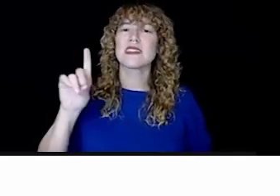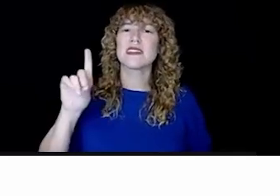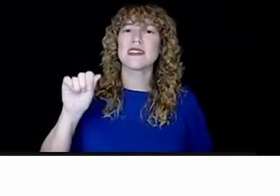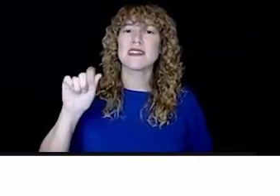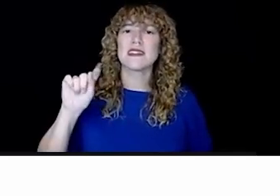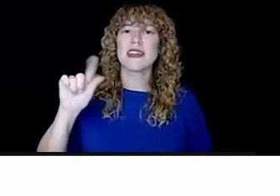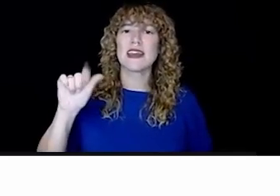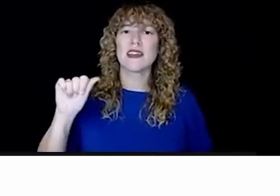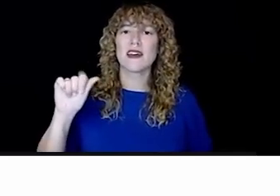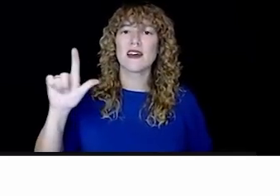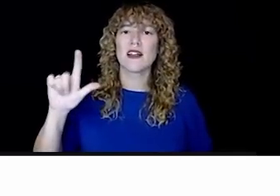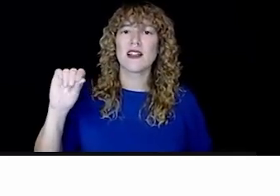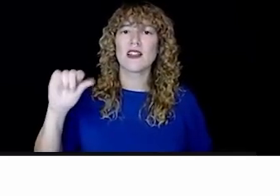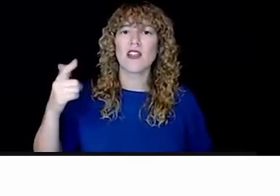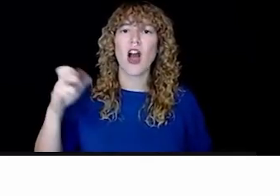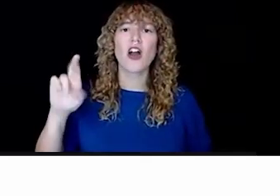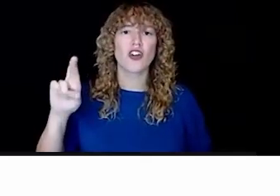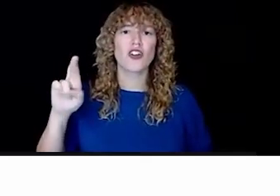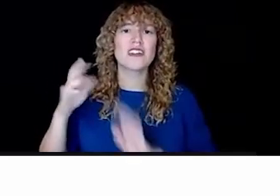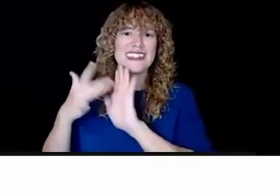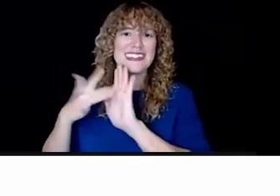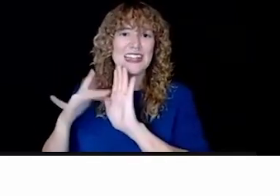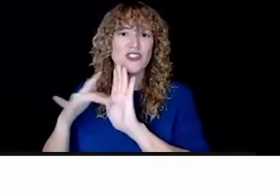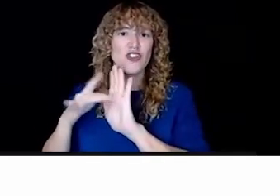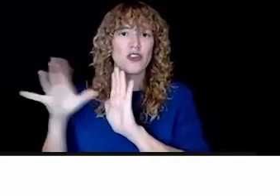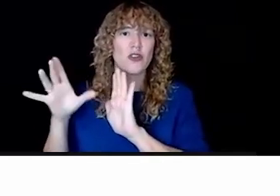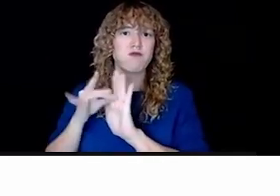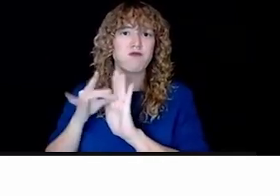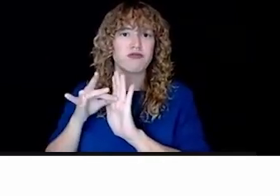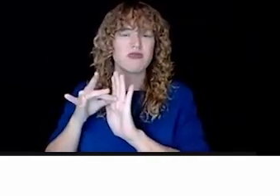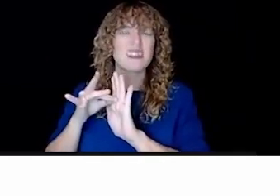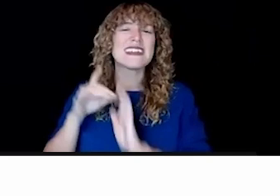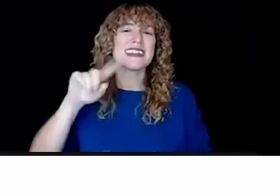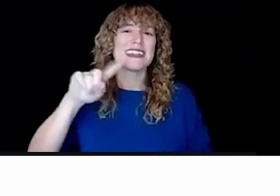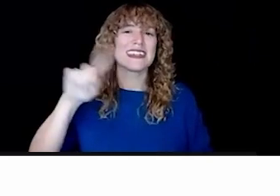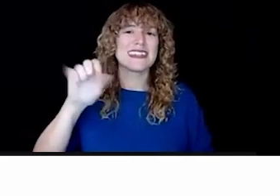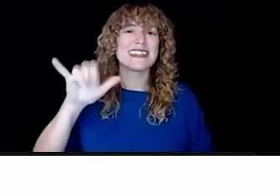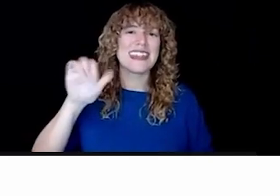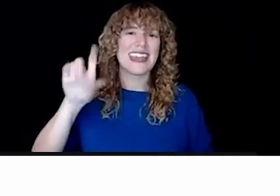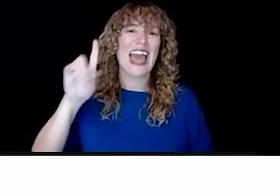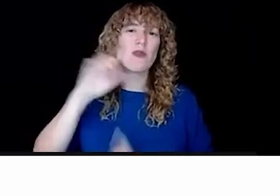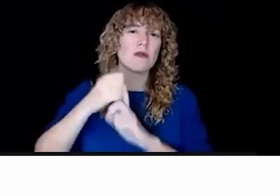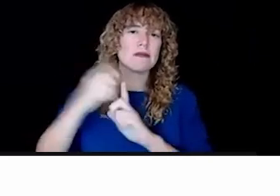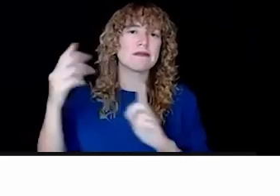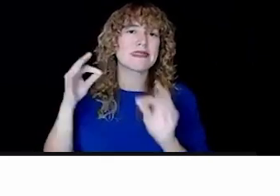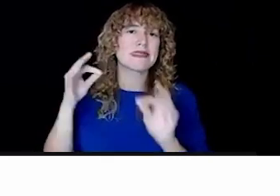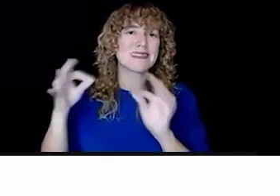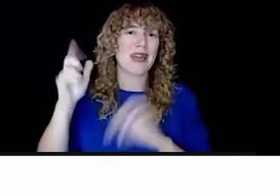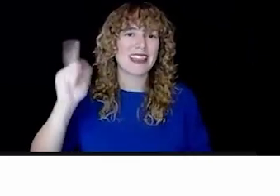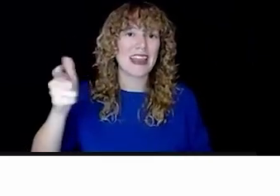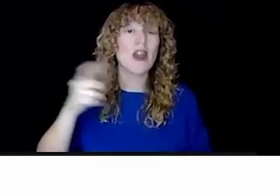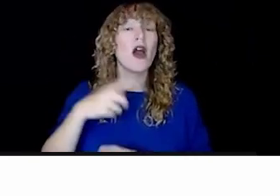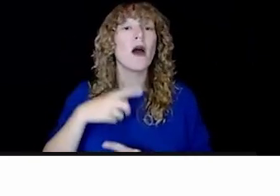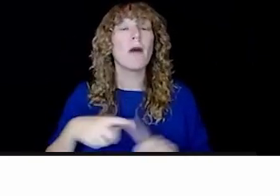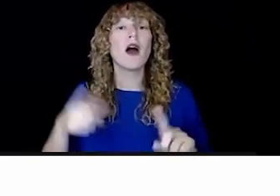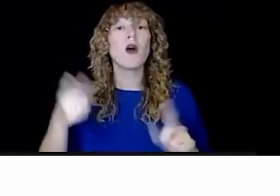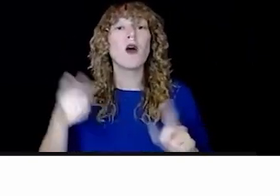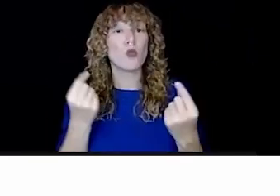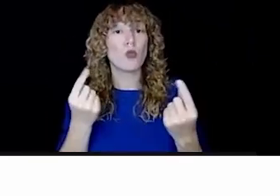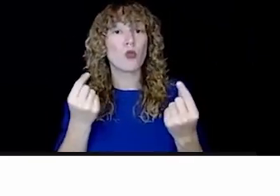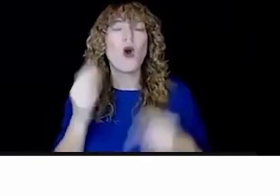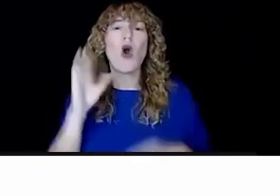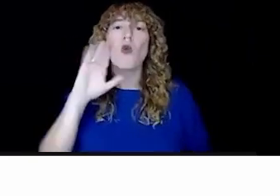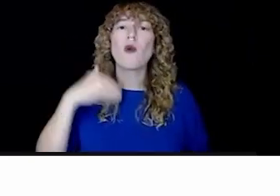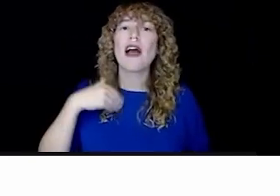and Ziad is going to talk more about that a little later. But the basic idea is we will take sensors, we